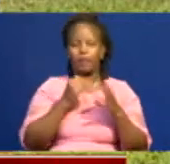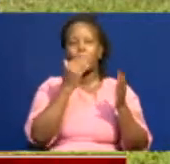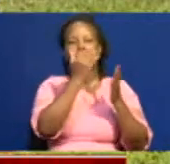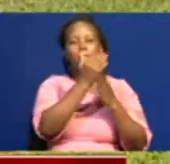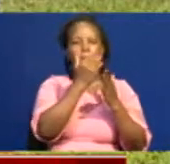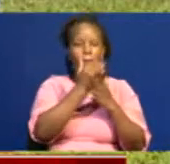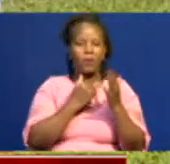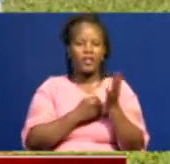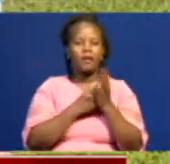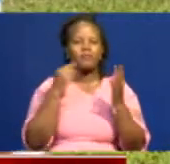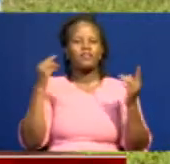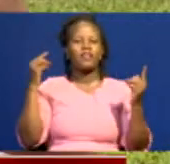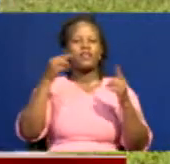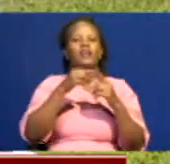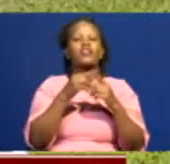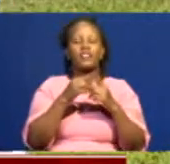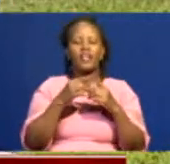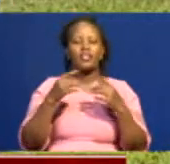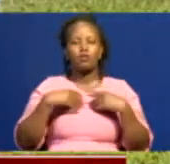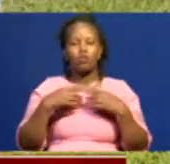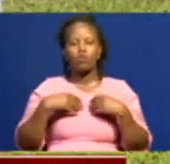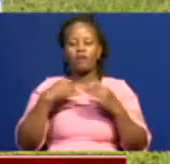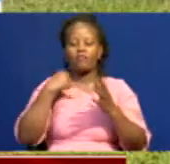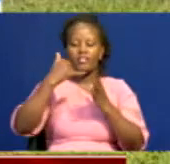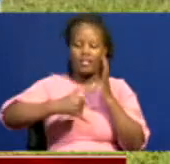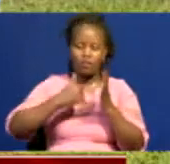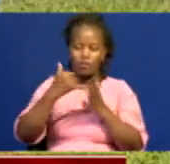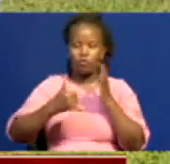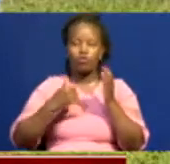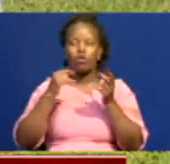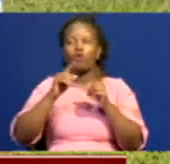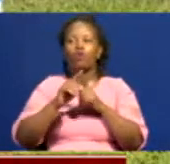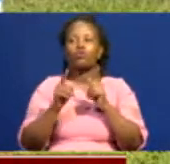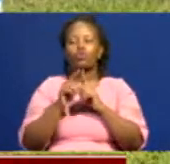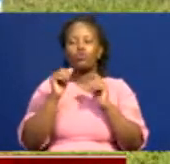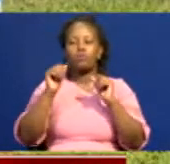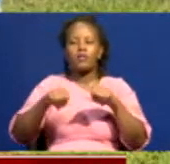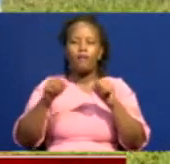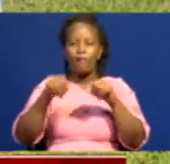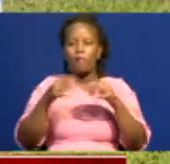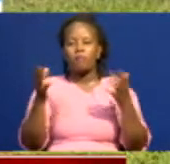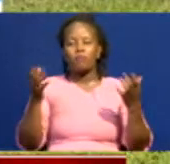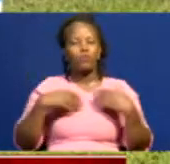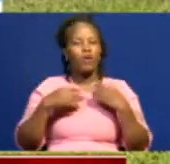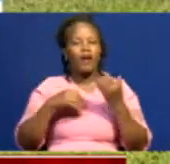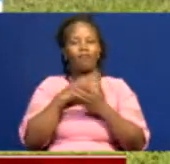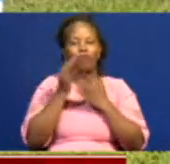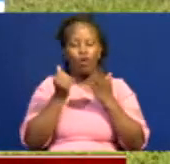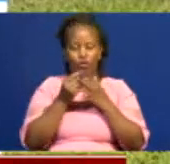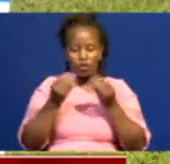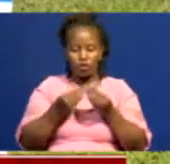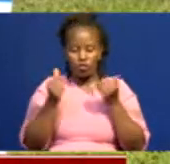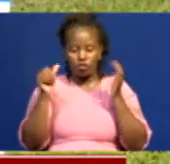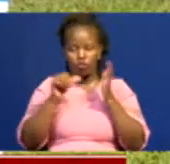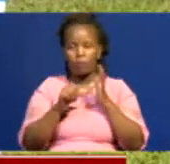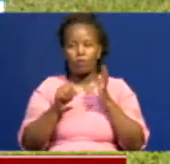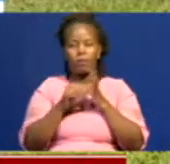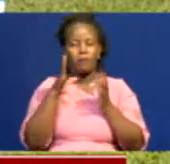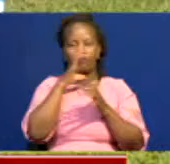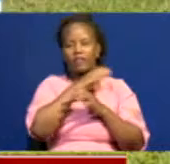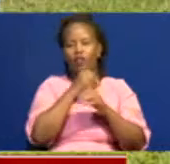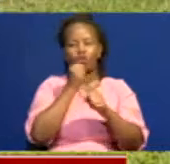intended to drive not only the industrialization, but to be able to also to give us solution to the problem of unemployment, which is